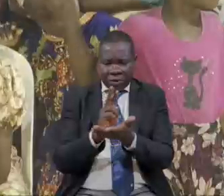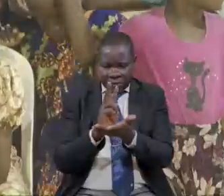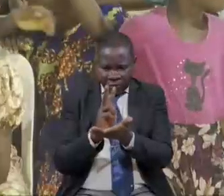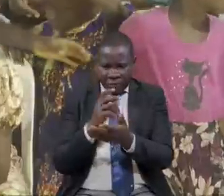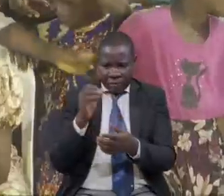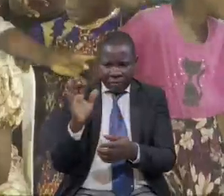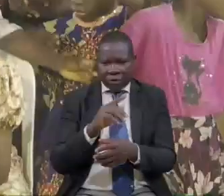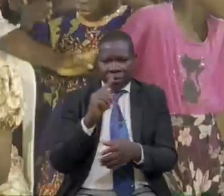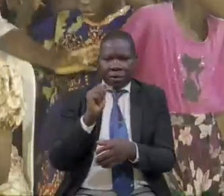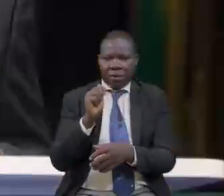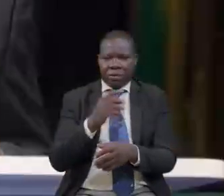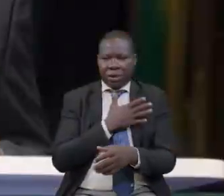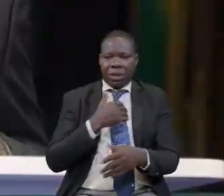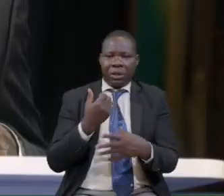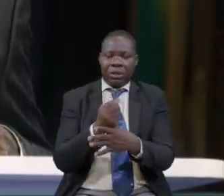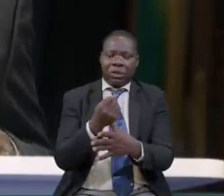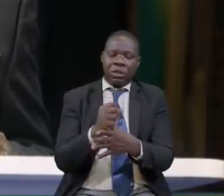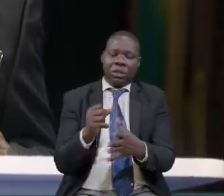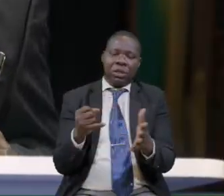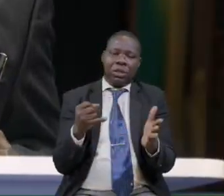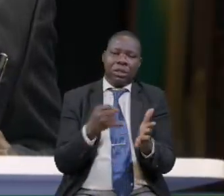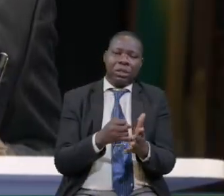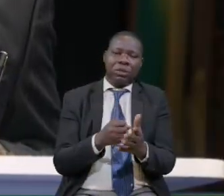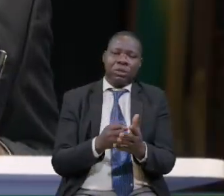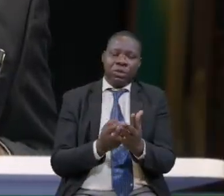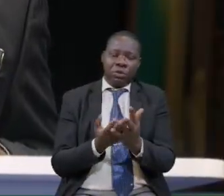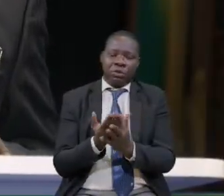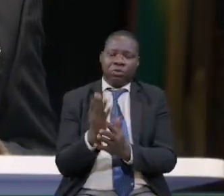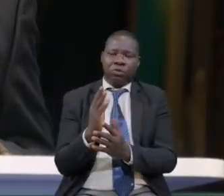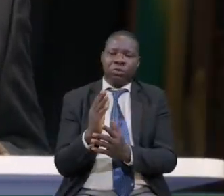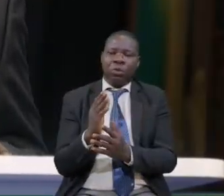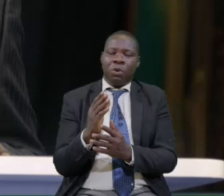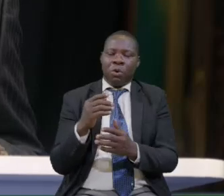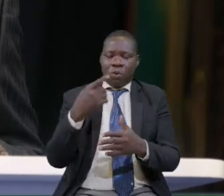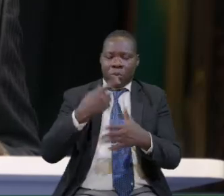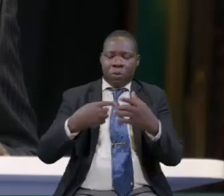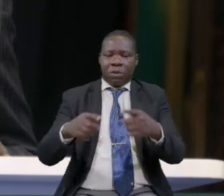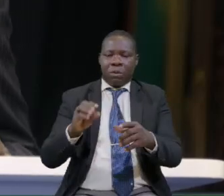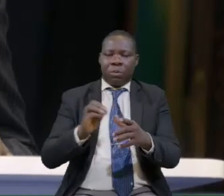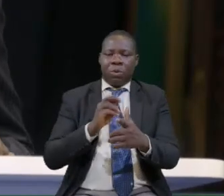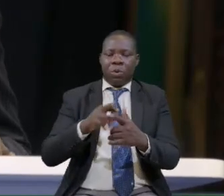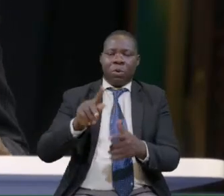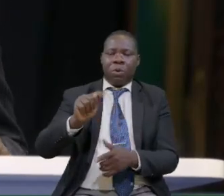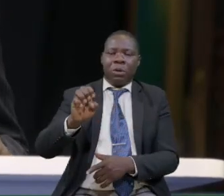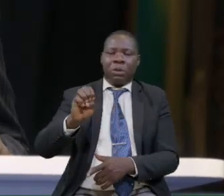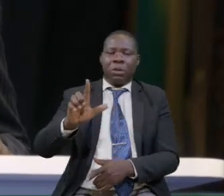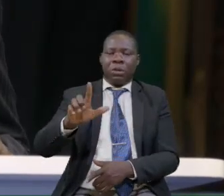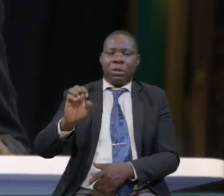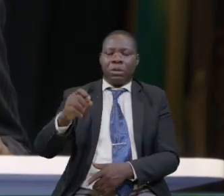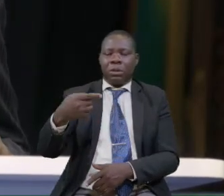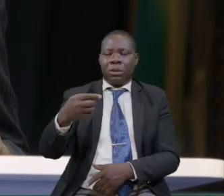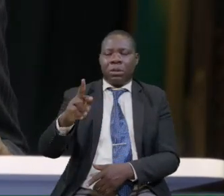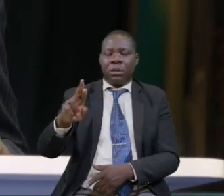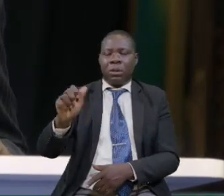it via WhatsApp or Telegram. We appreciate when you do that.